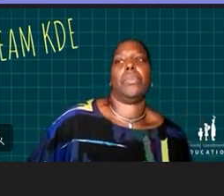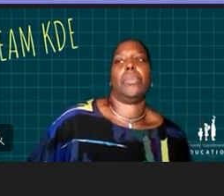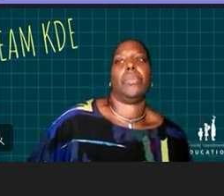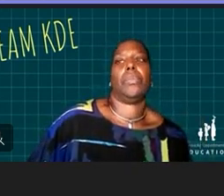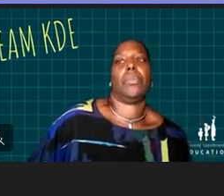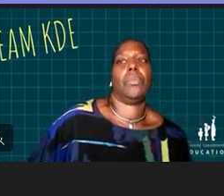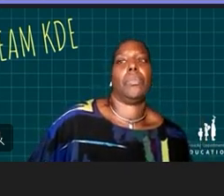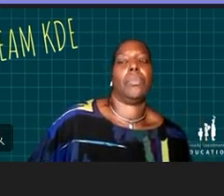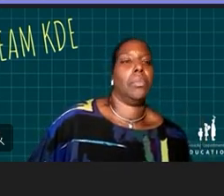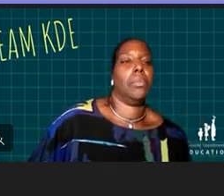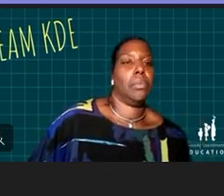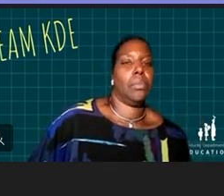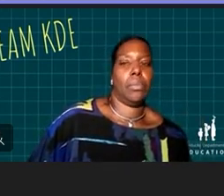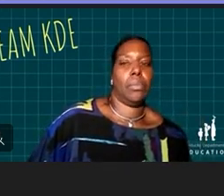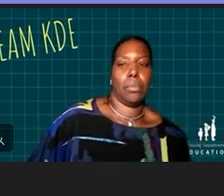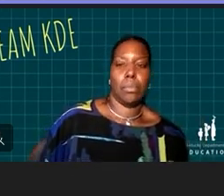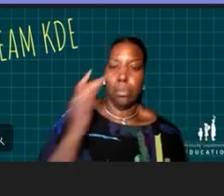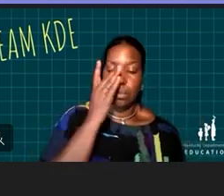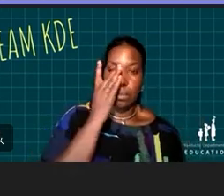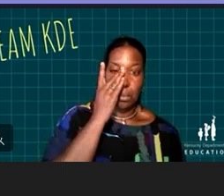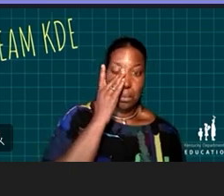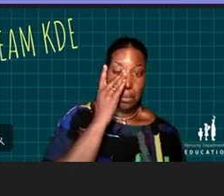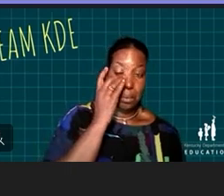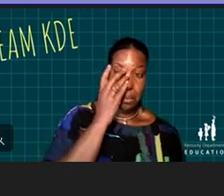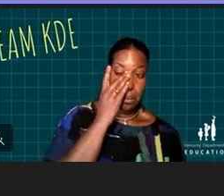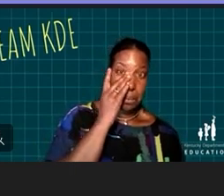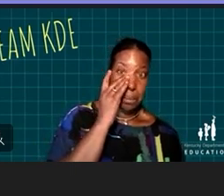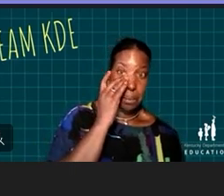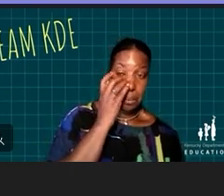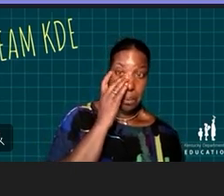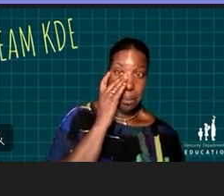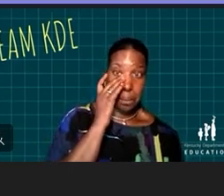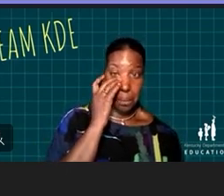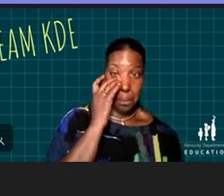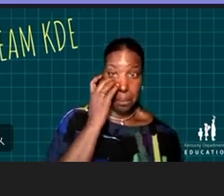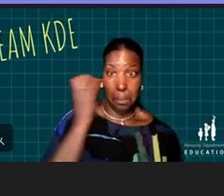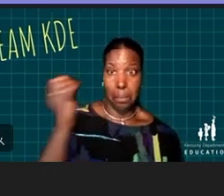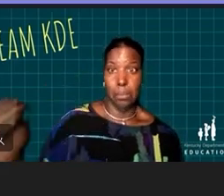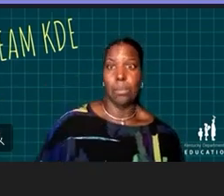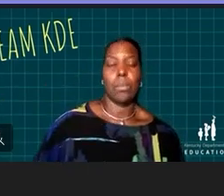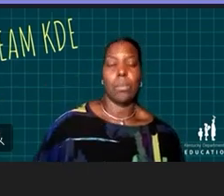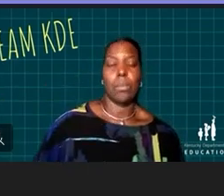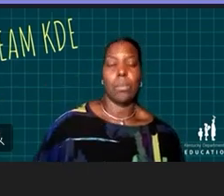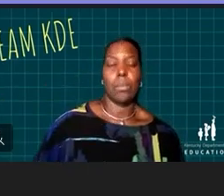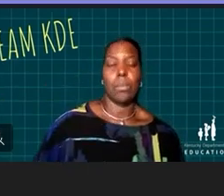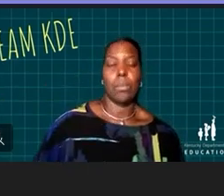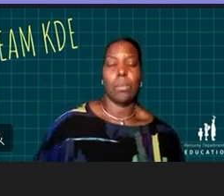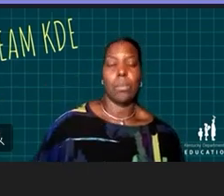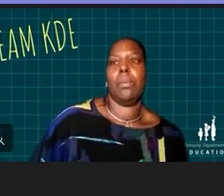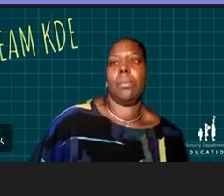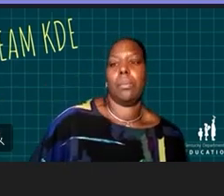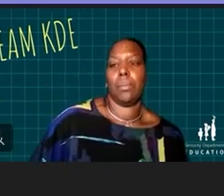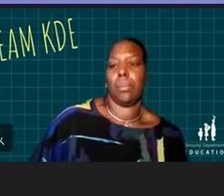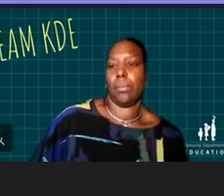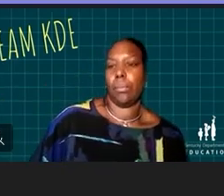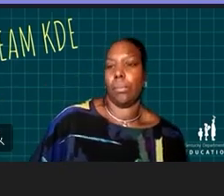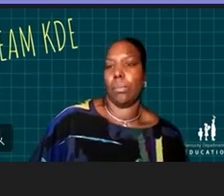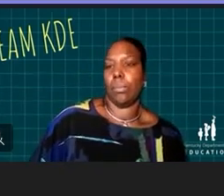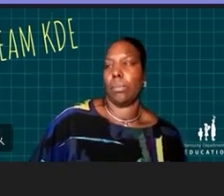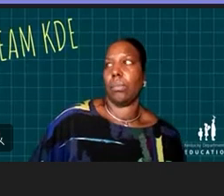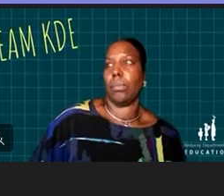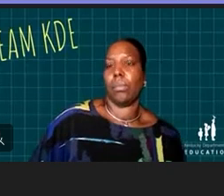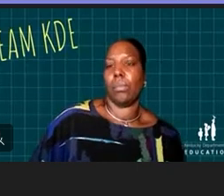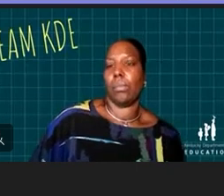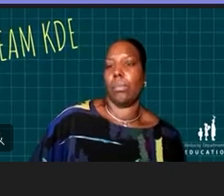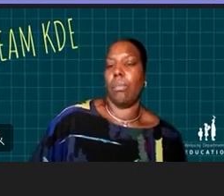process has concluded and you have a contract in place, the service provider can then assist you in